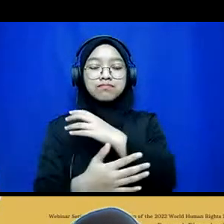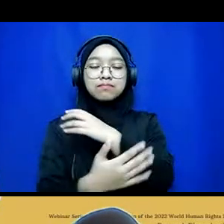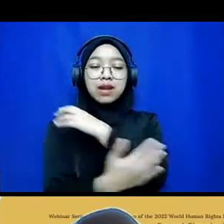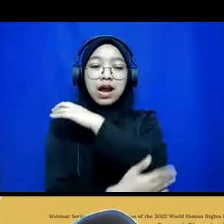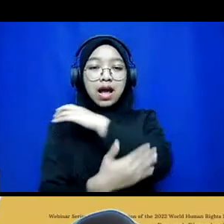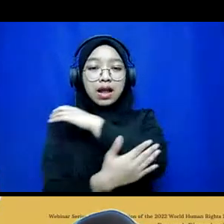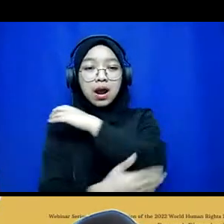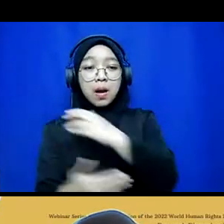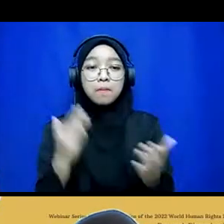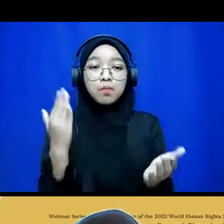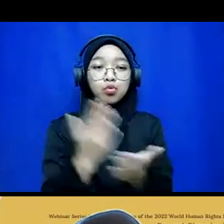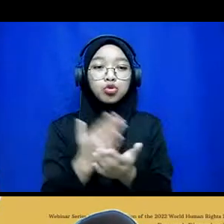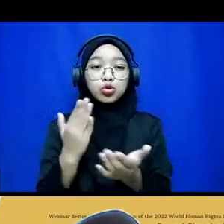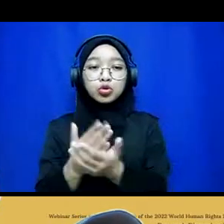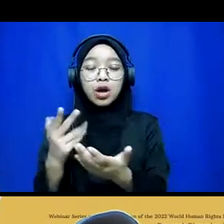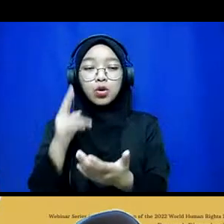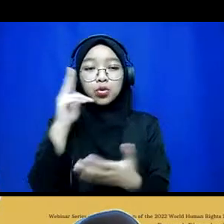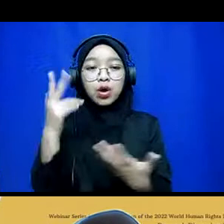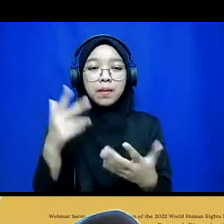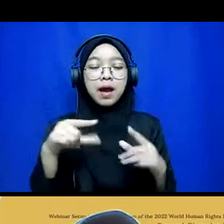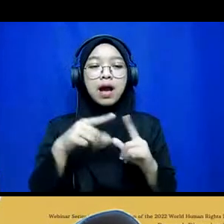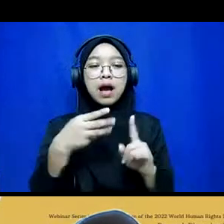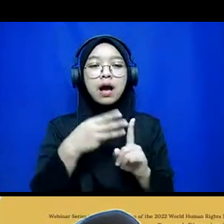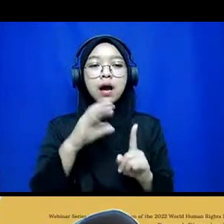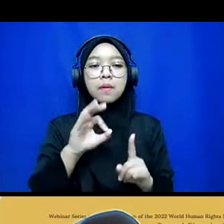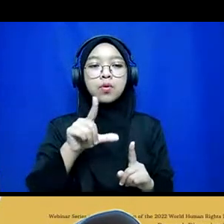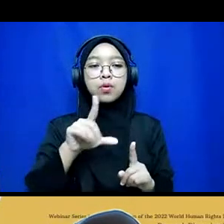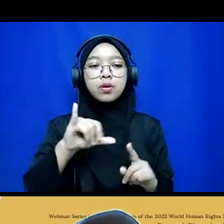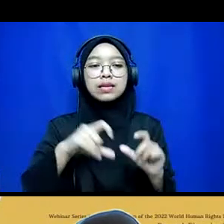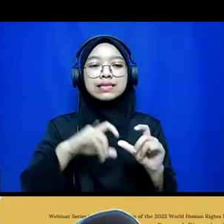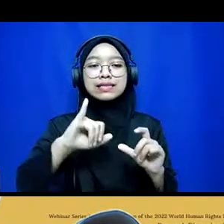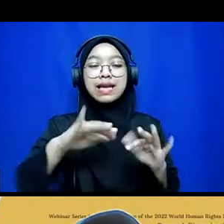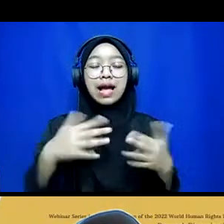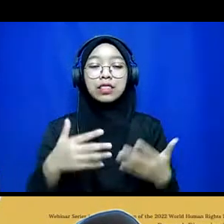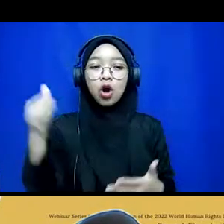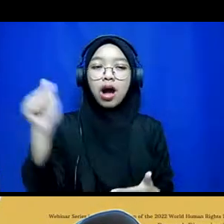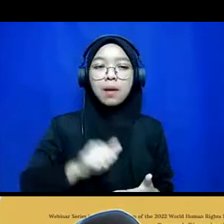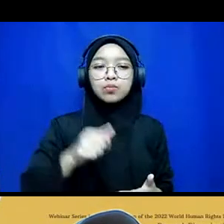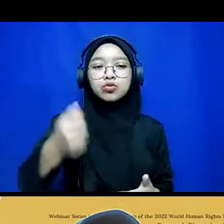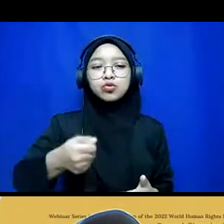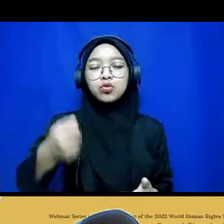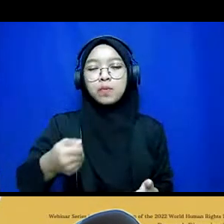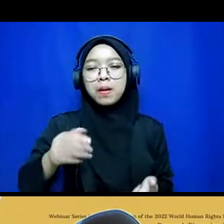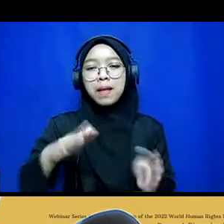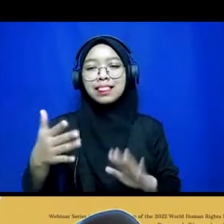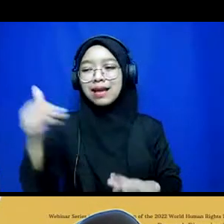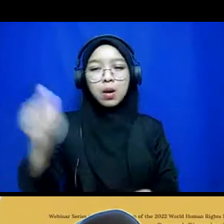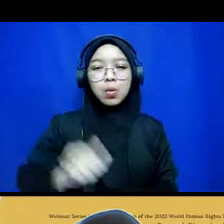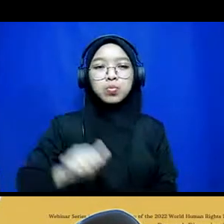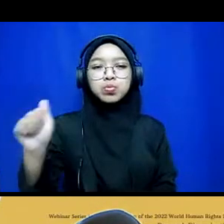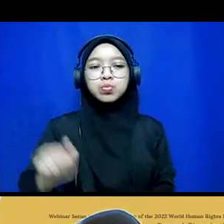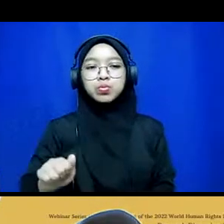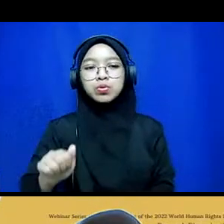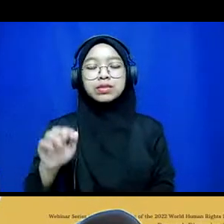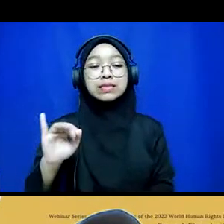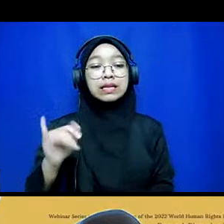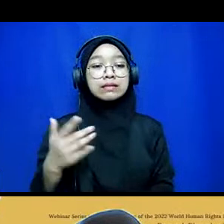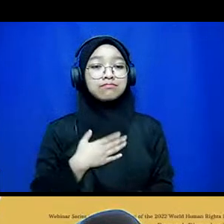abolish the death penalty. So I think it is very much something that